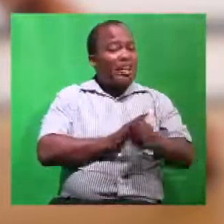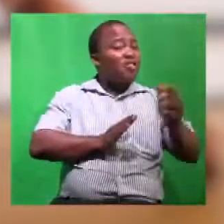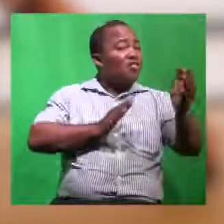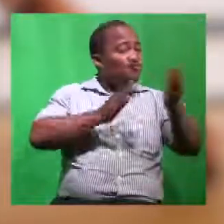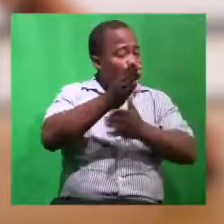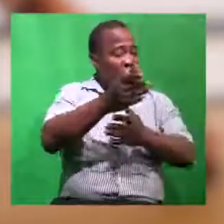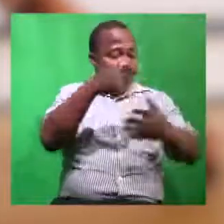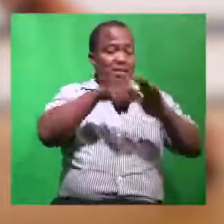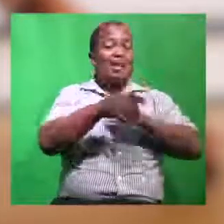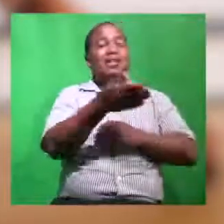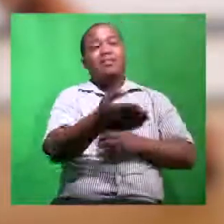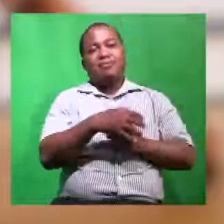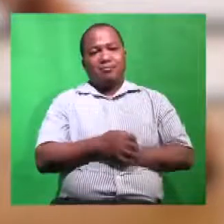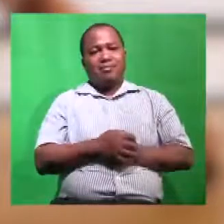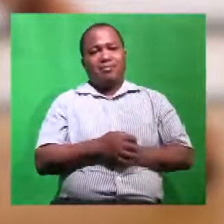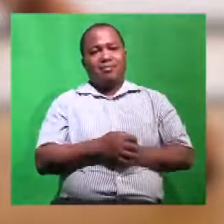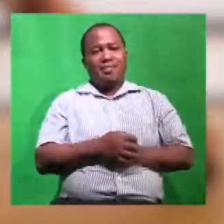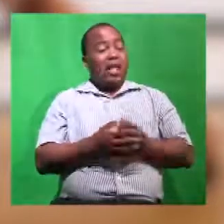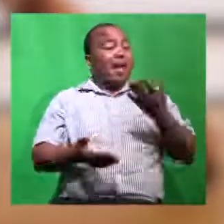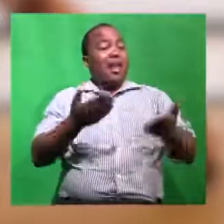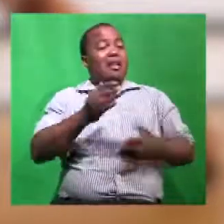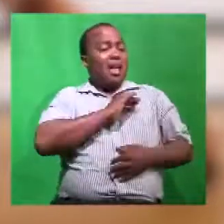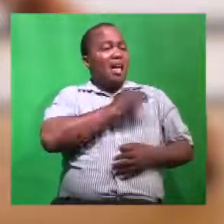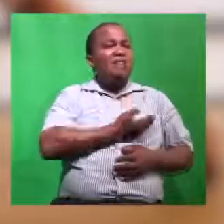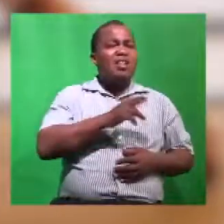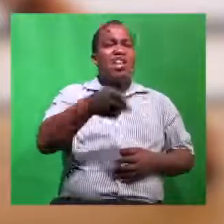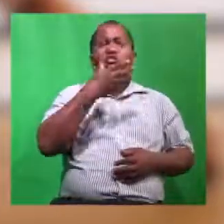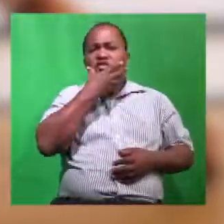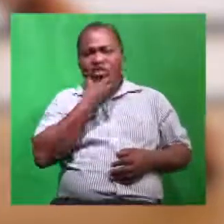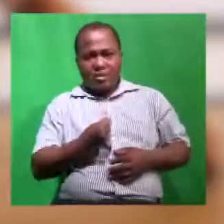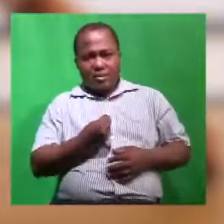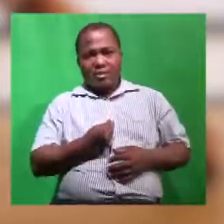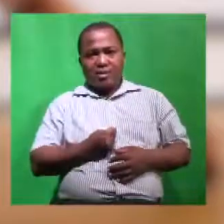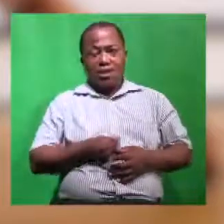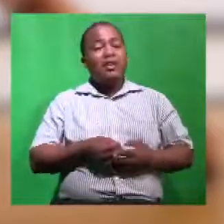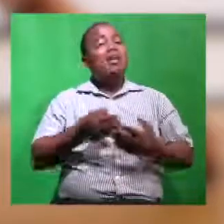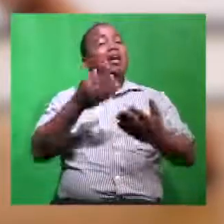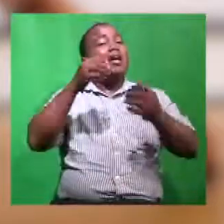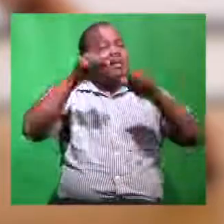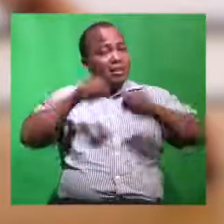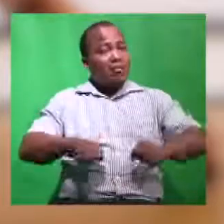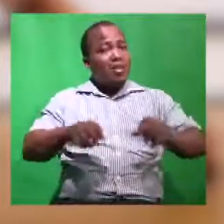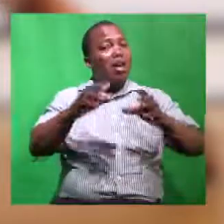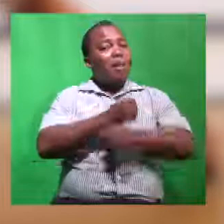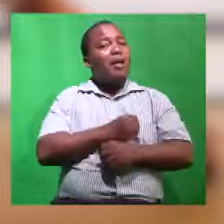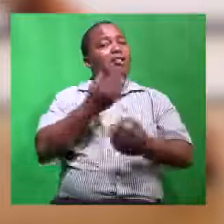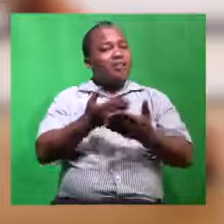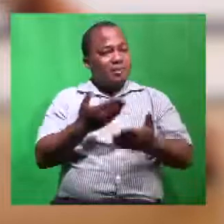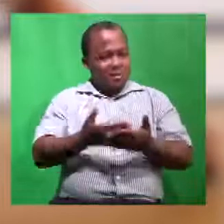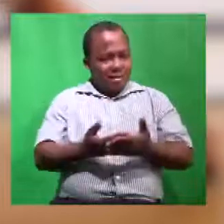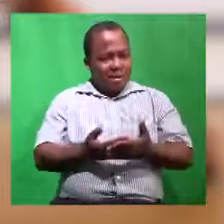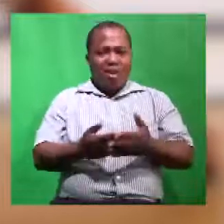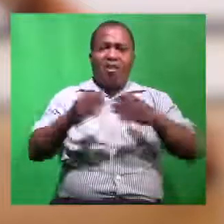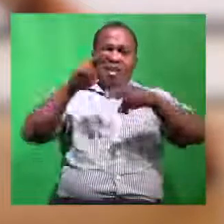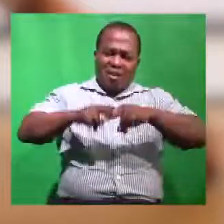reconciliation between two parties, whether male or female. You have to have a reconciliation consult. Then you can engage in